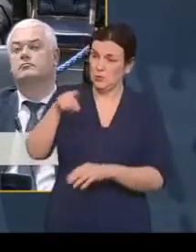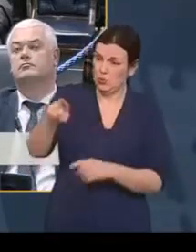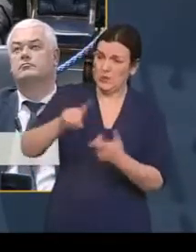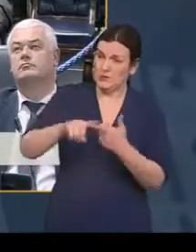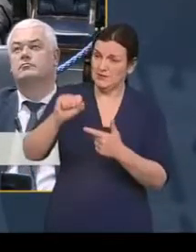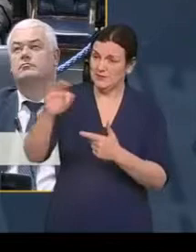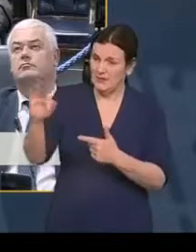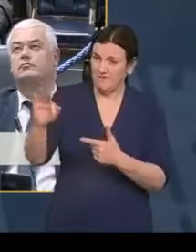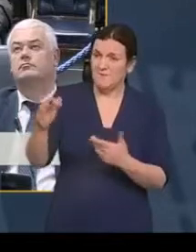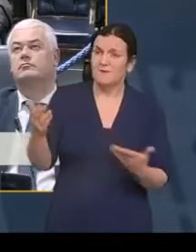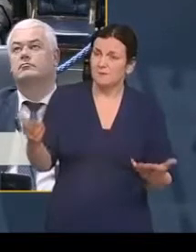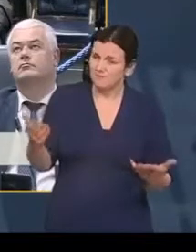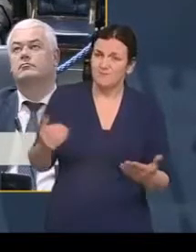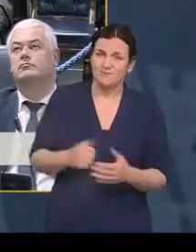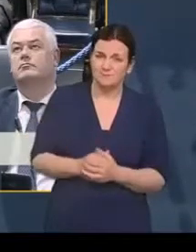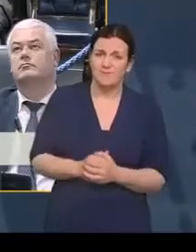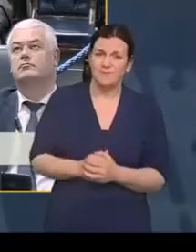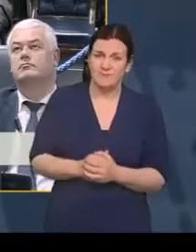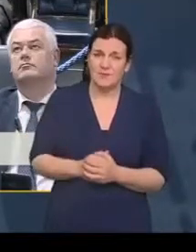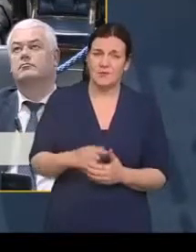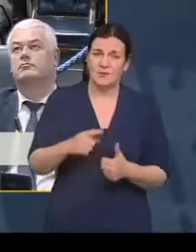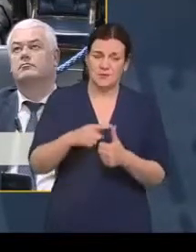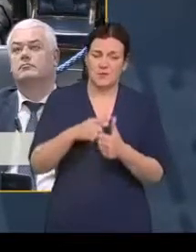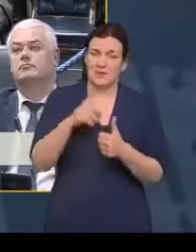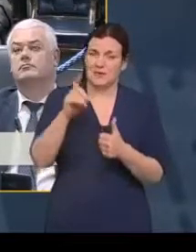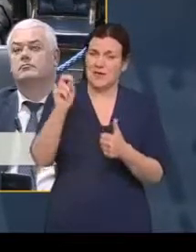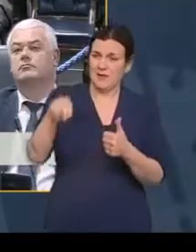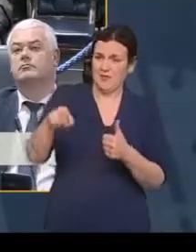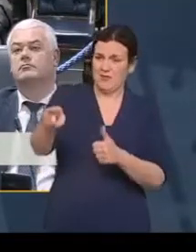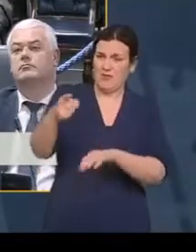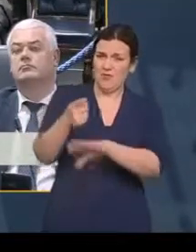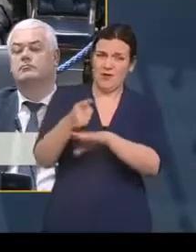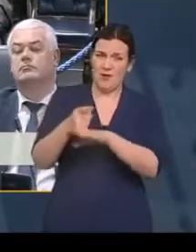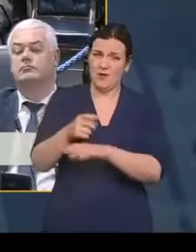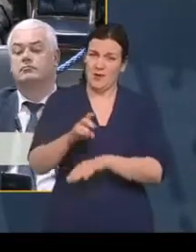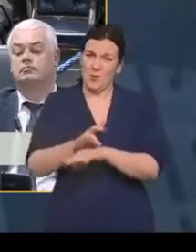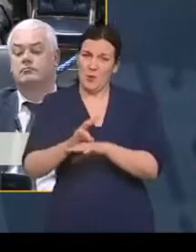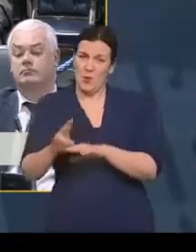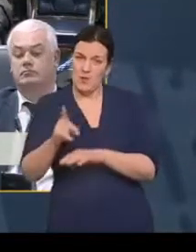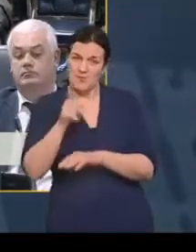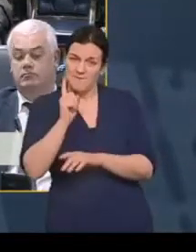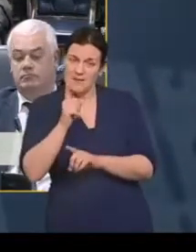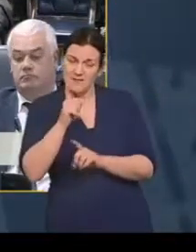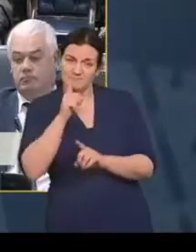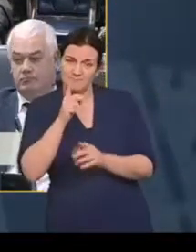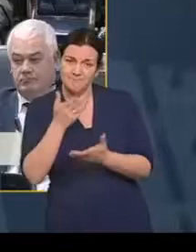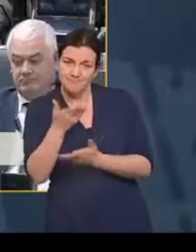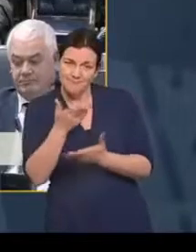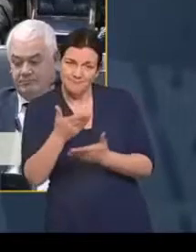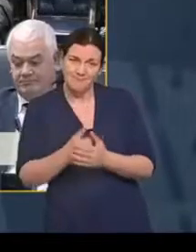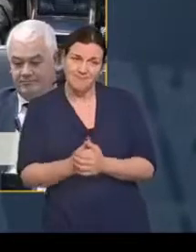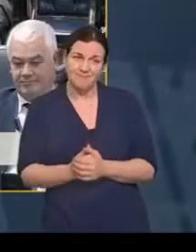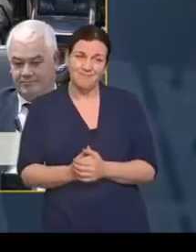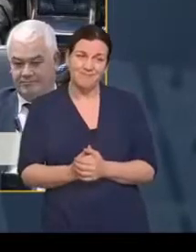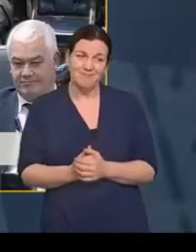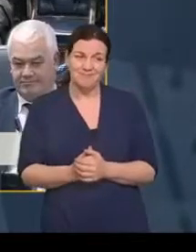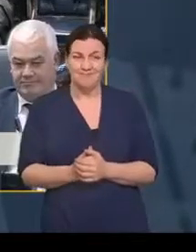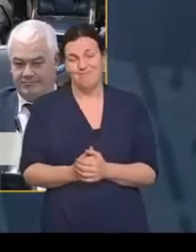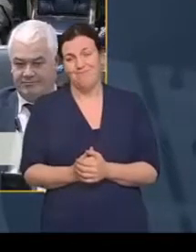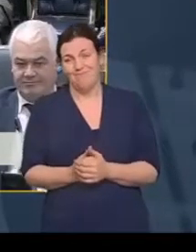Minister, goes to you and to your staff, to Declan over there, who is your quiet advisor, trying